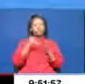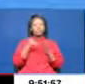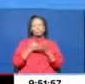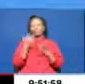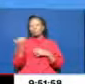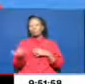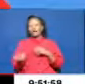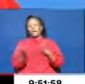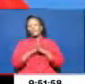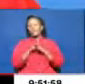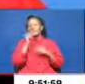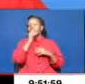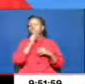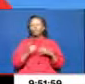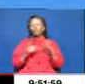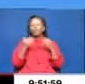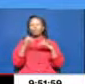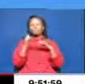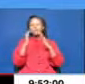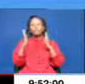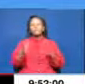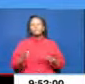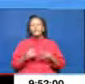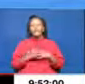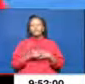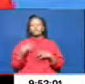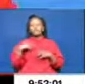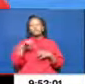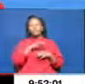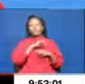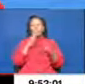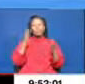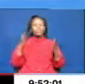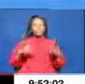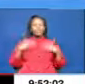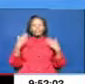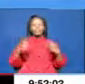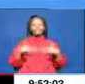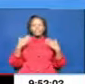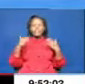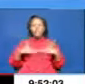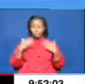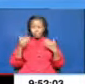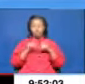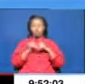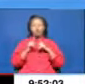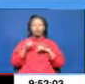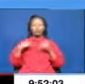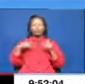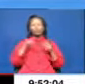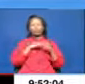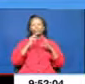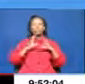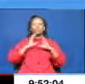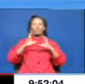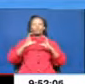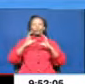players. Tumefurahi sana kama wachezaji na coaching committee hapa kuja kuwa na